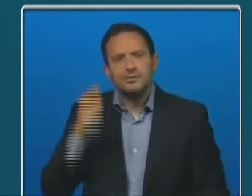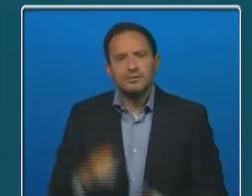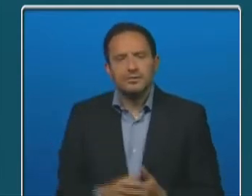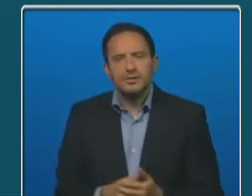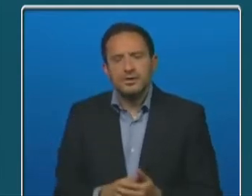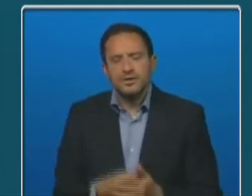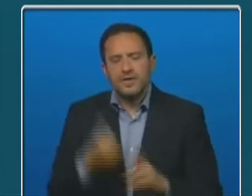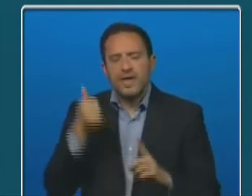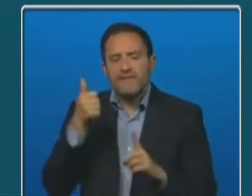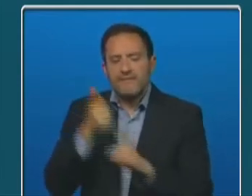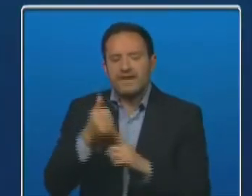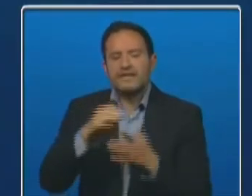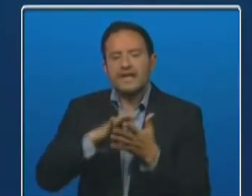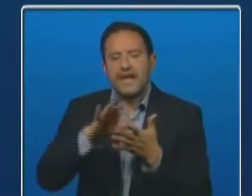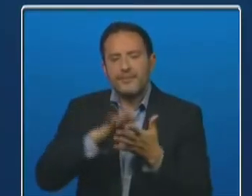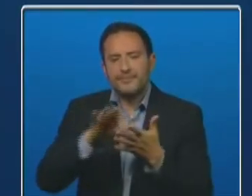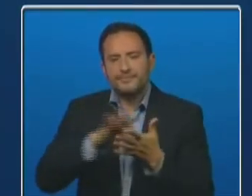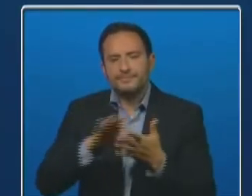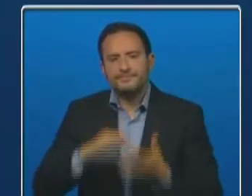in the census.